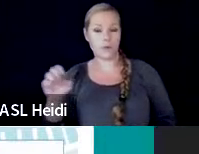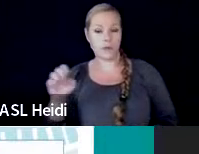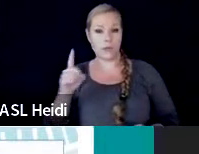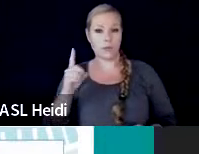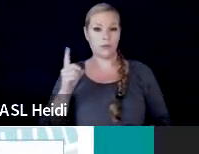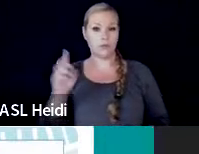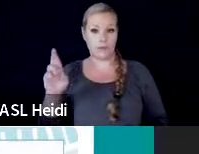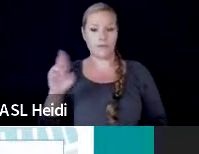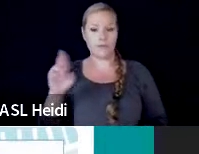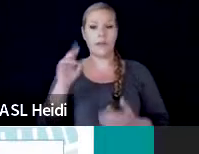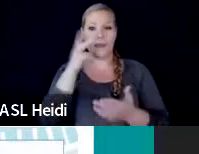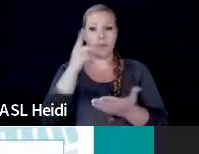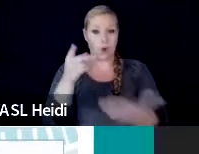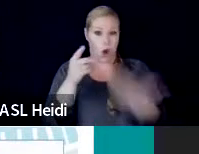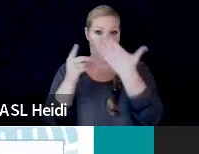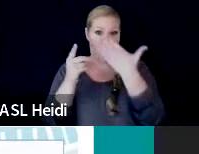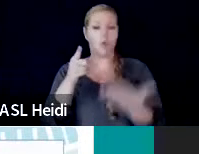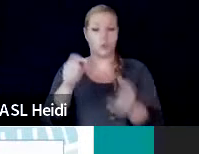of those.